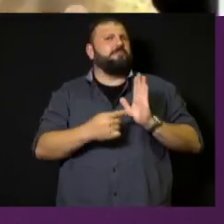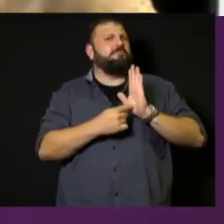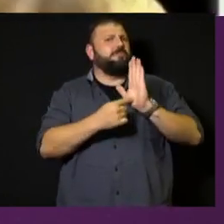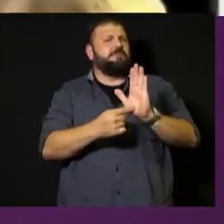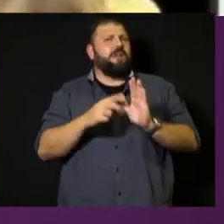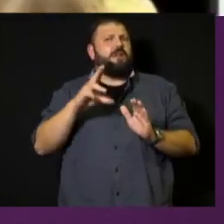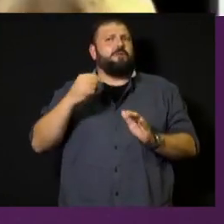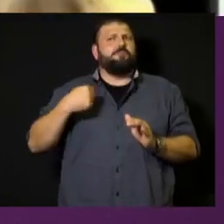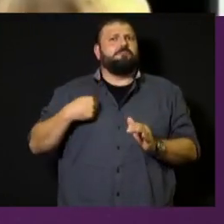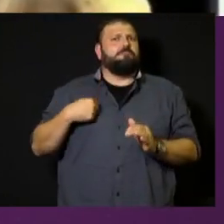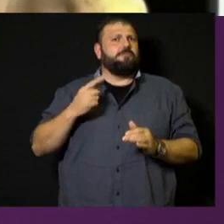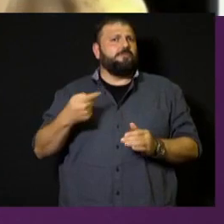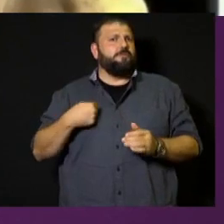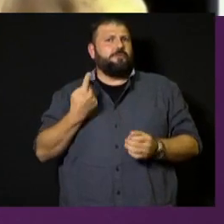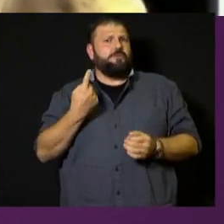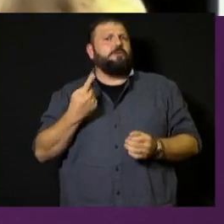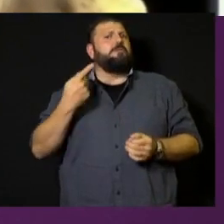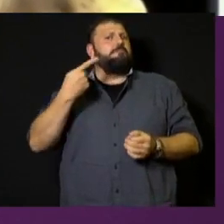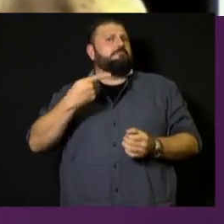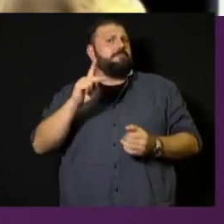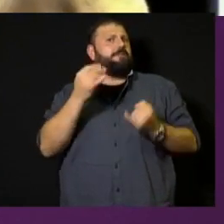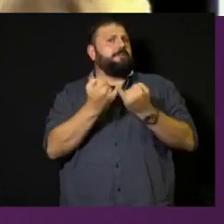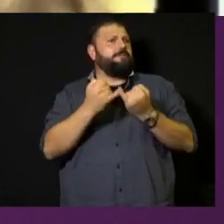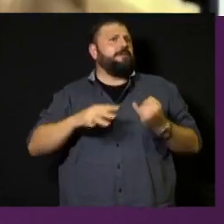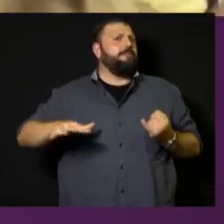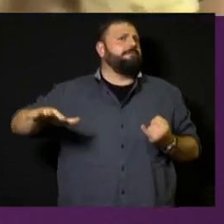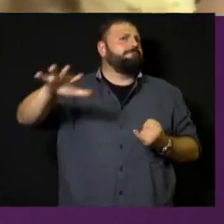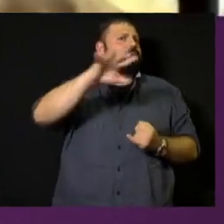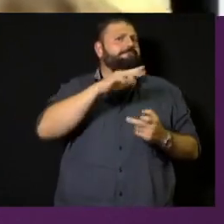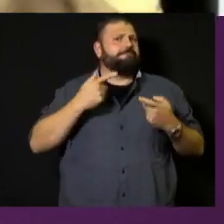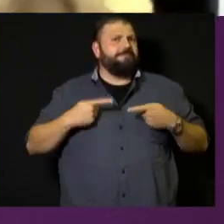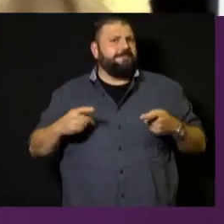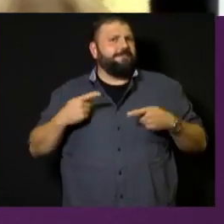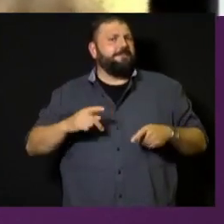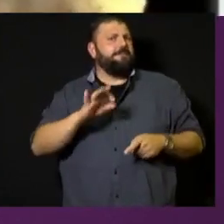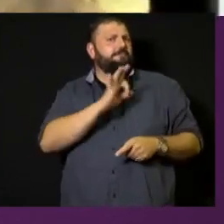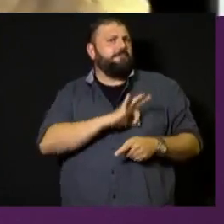money. So it's not just me, it's the people in my team.